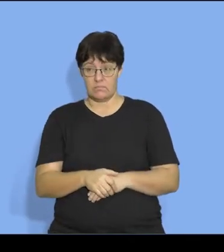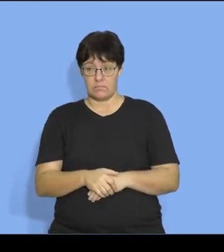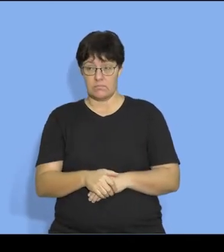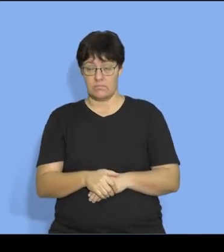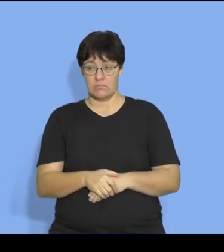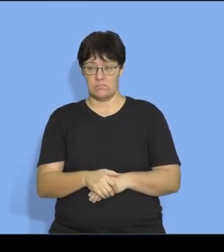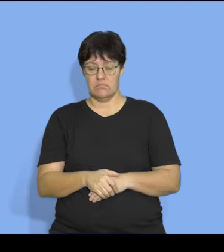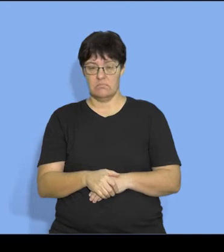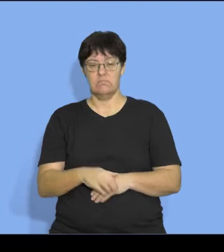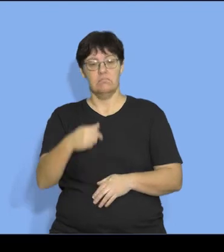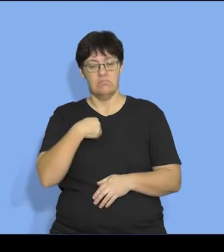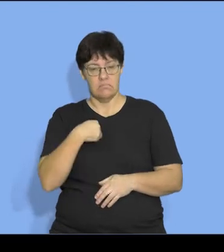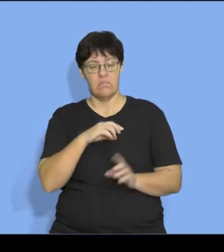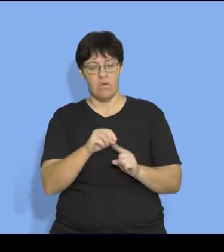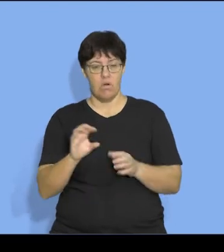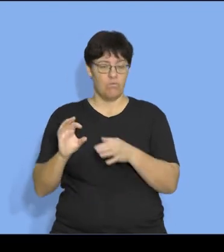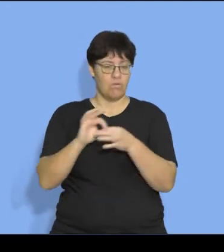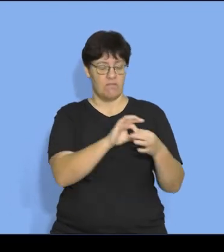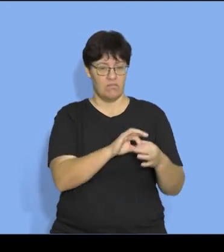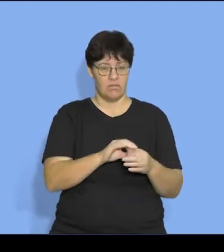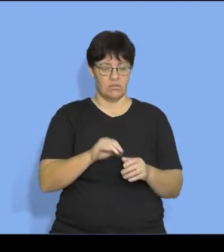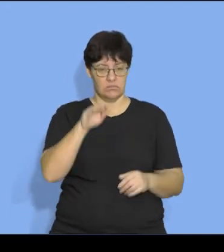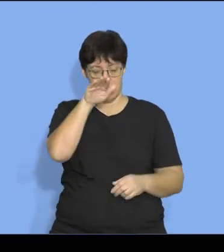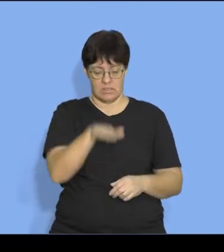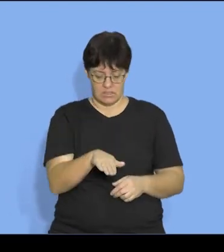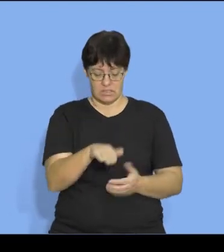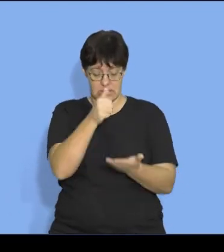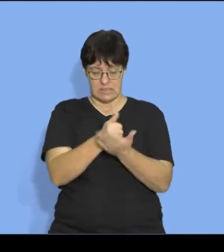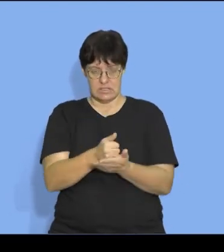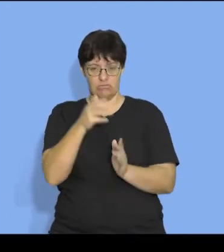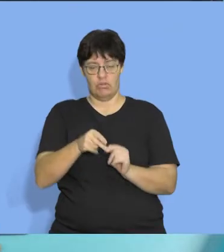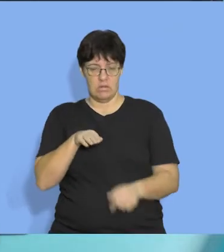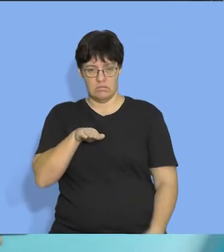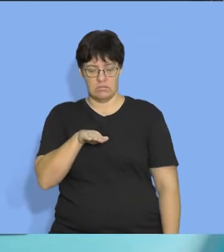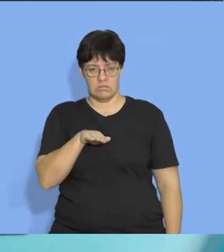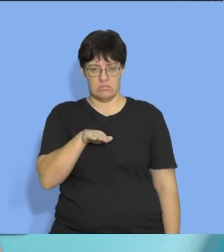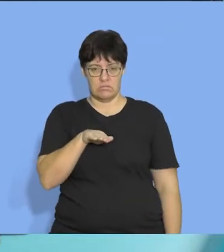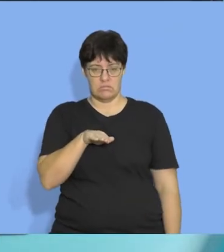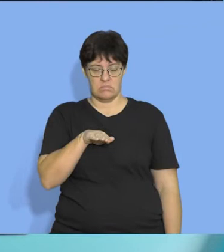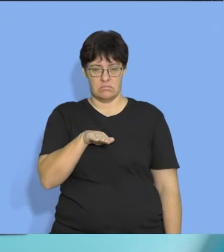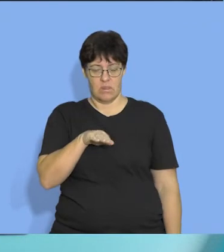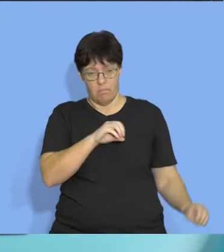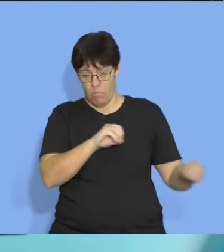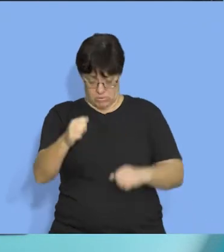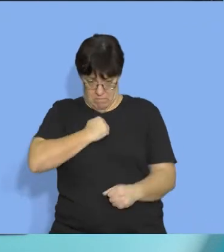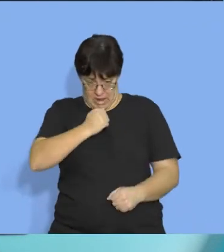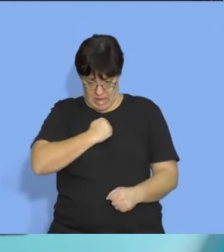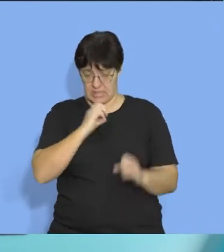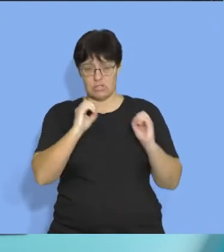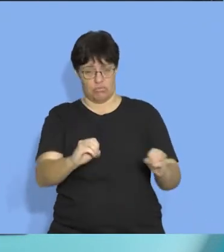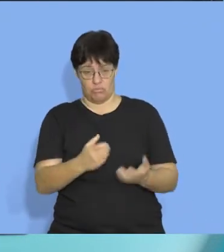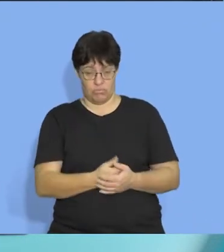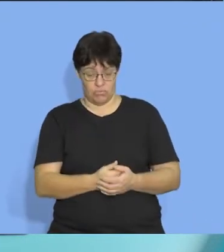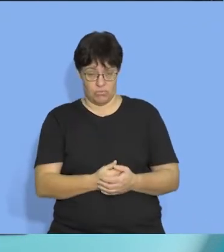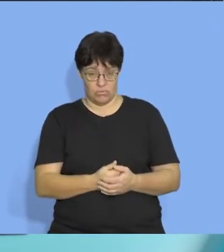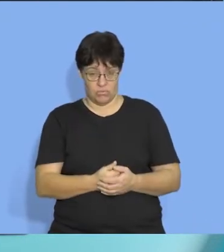your motion relative to the train? Well, if I'm just sitting in the train, my motion is 0.